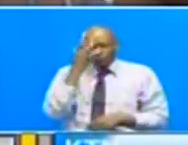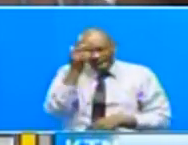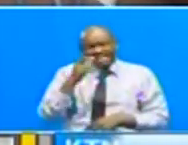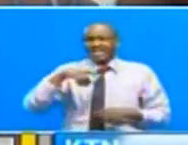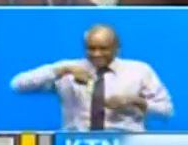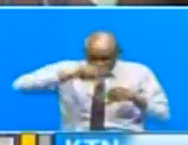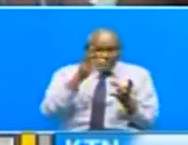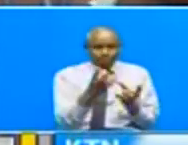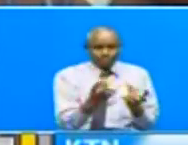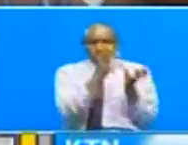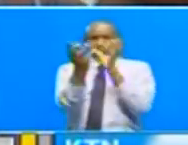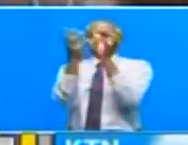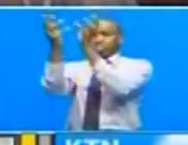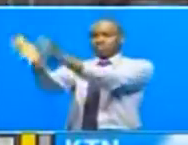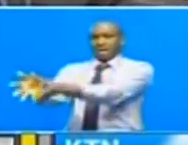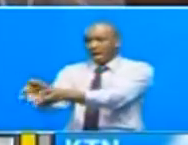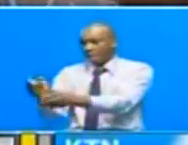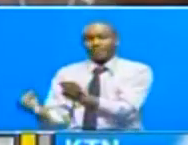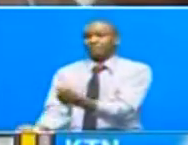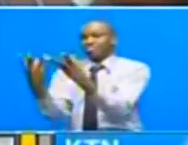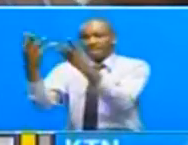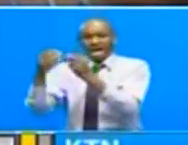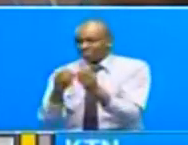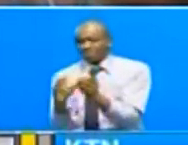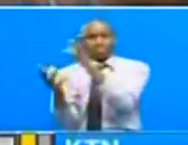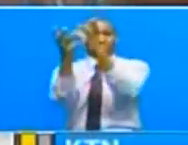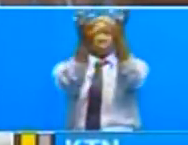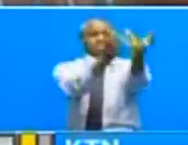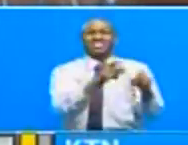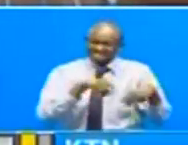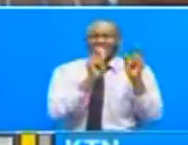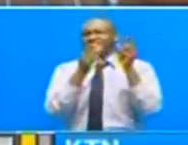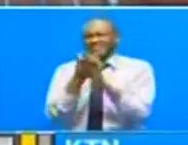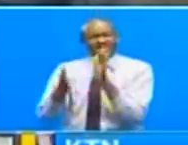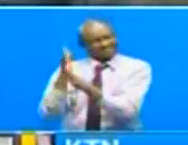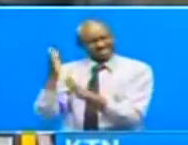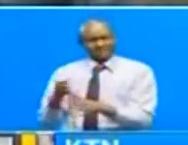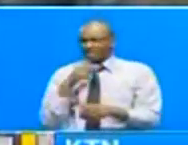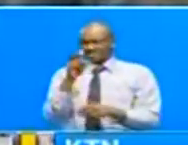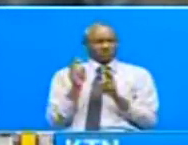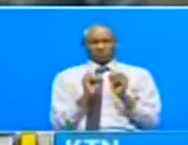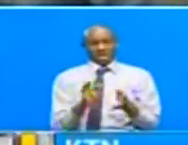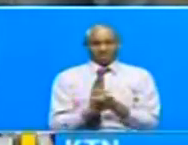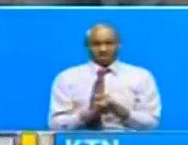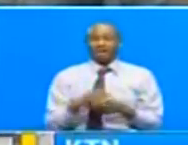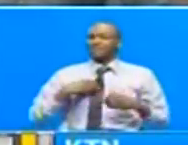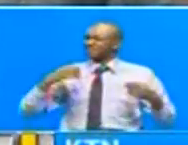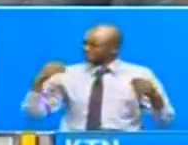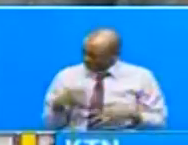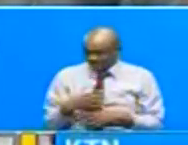ilikuwa inaruka kutoka mahali fulani mpaka mahali pengine. Haraka haraka saiti. Niliogopa sana juu nilijua sasa